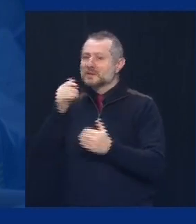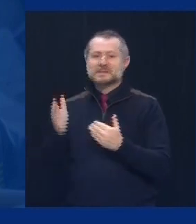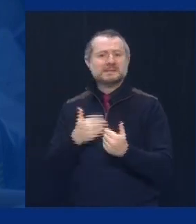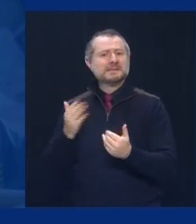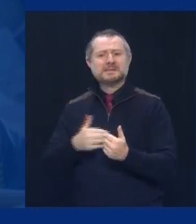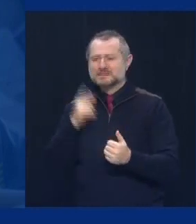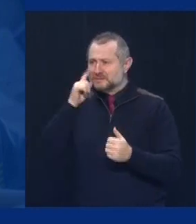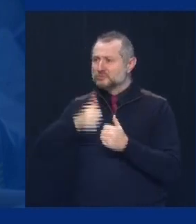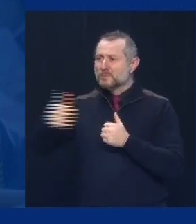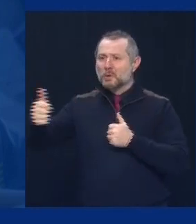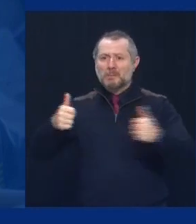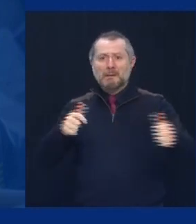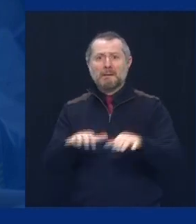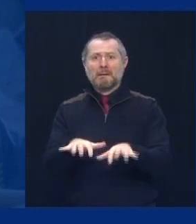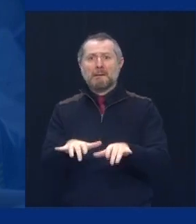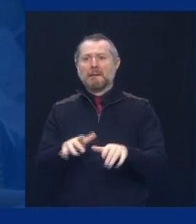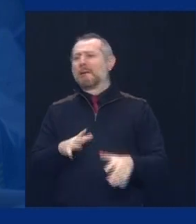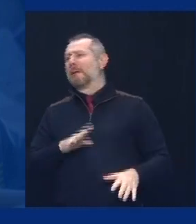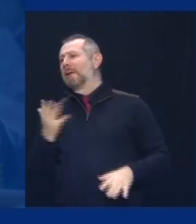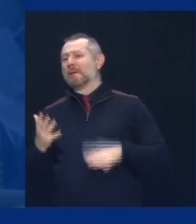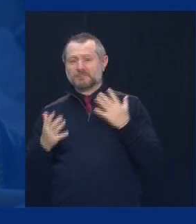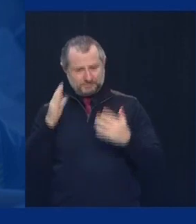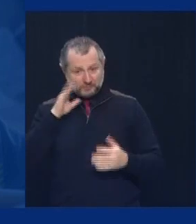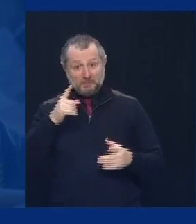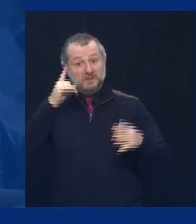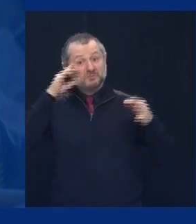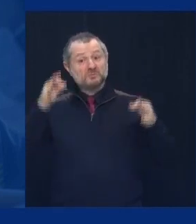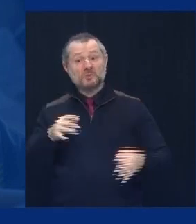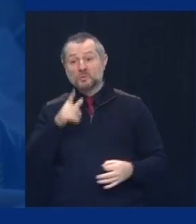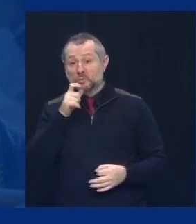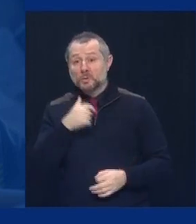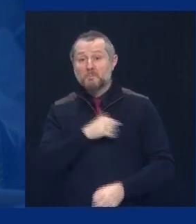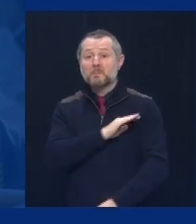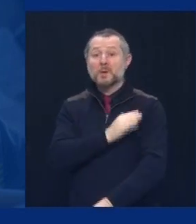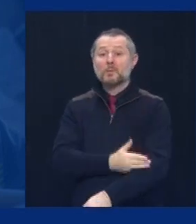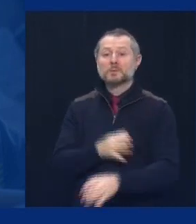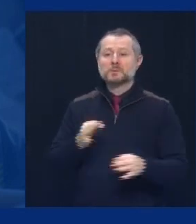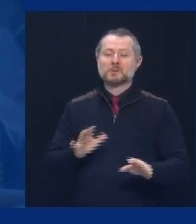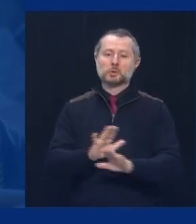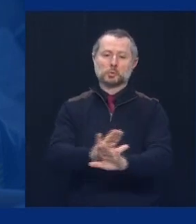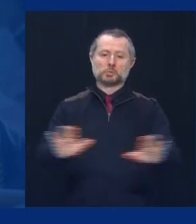is a decision that has been left to the local school districts.